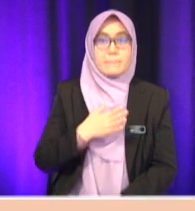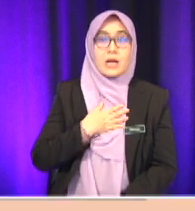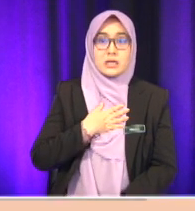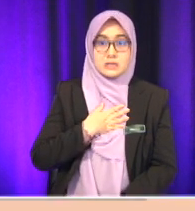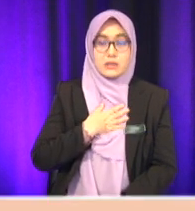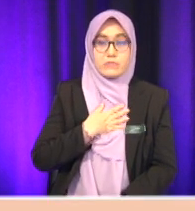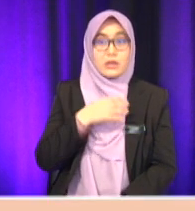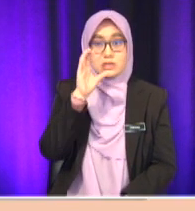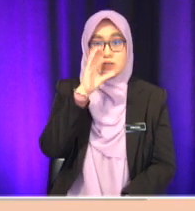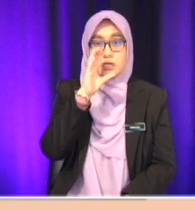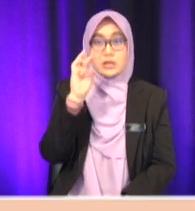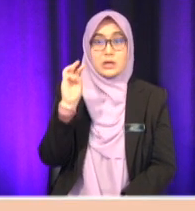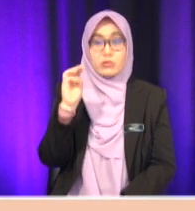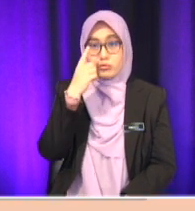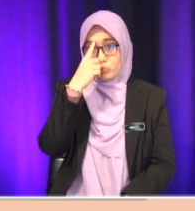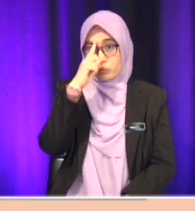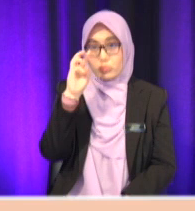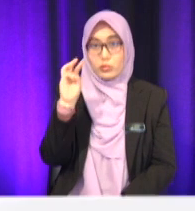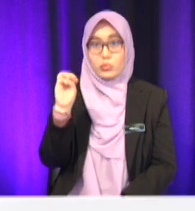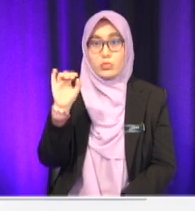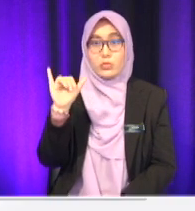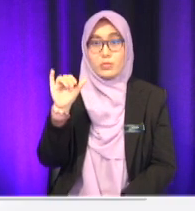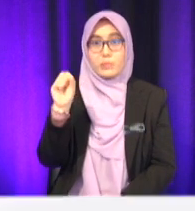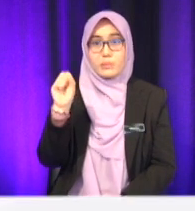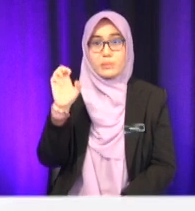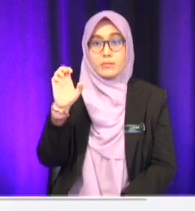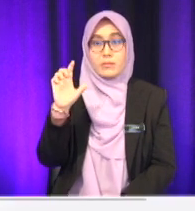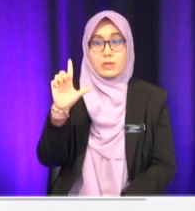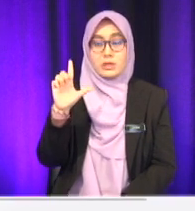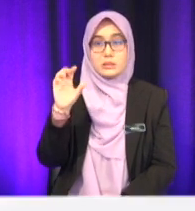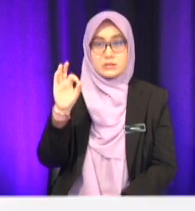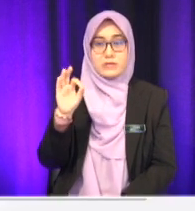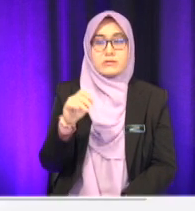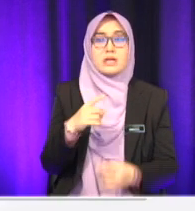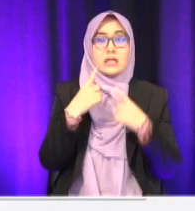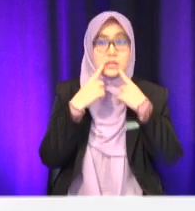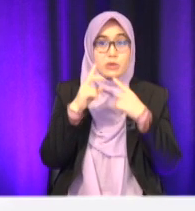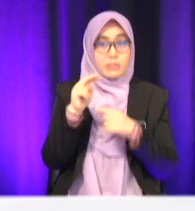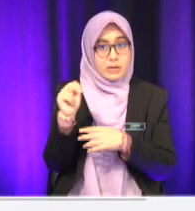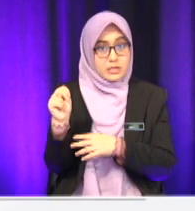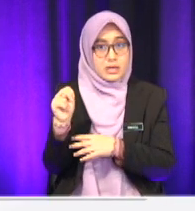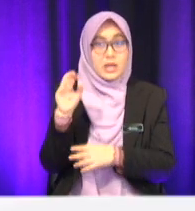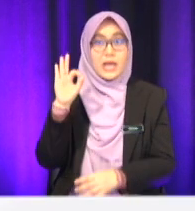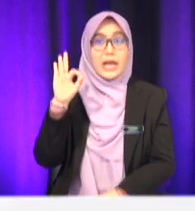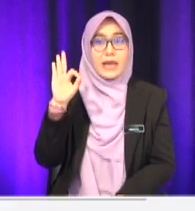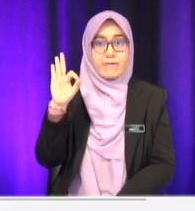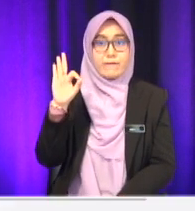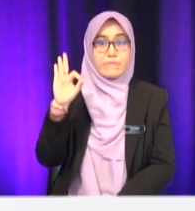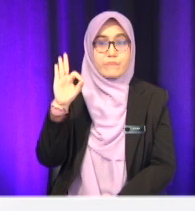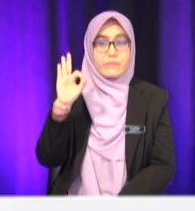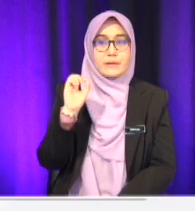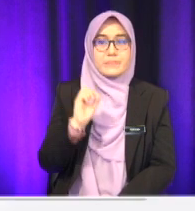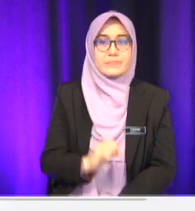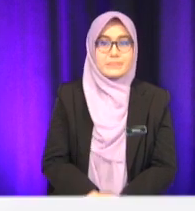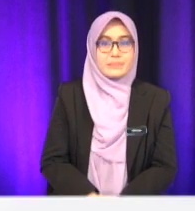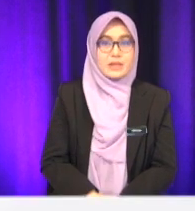E or F? I would say it's F. Yes, F. So the answer is F. Write the